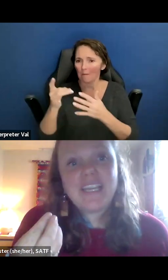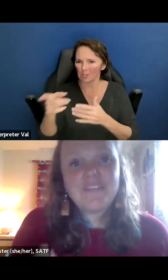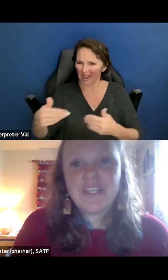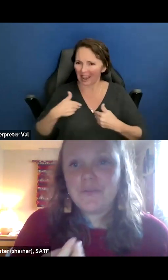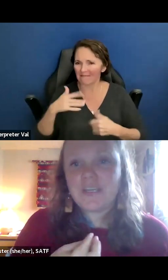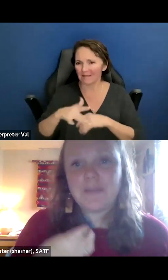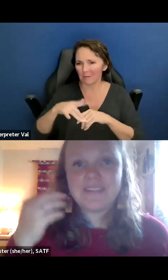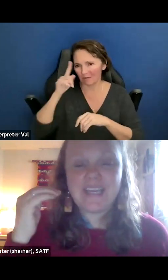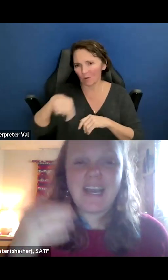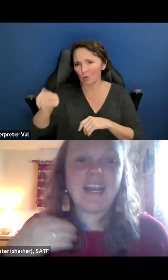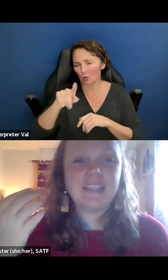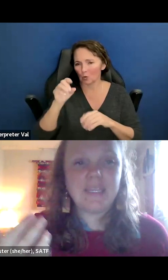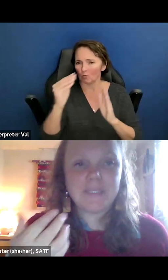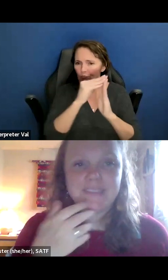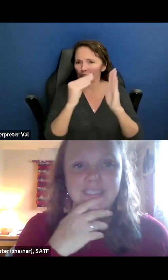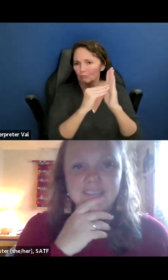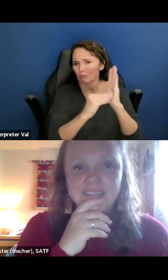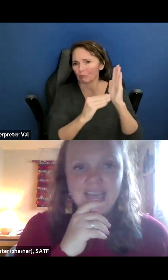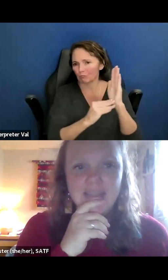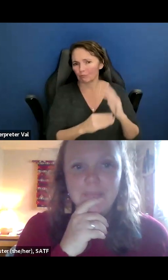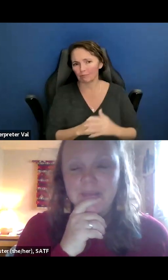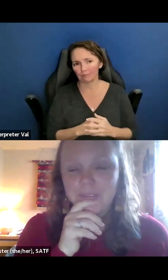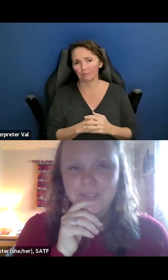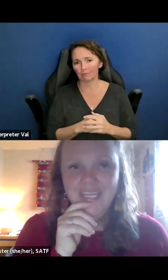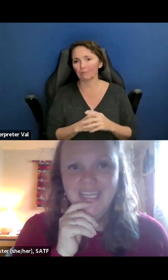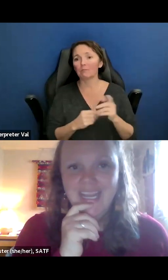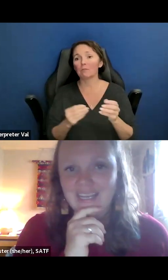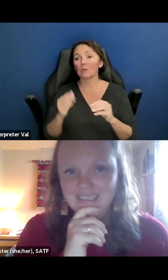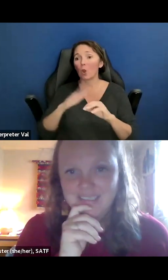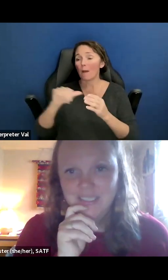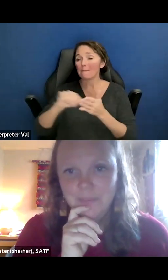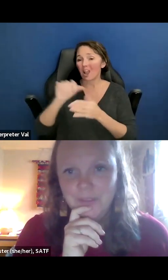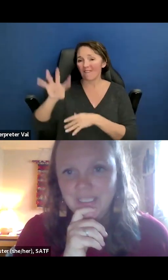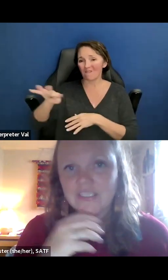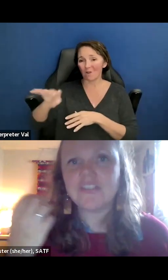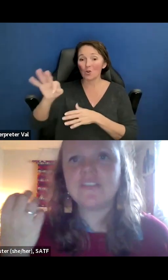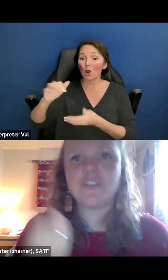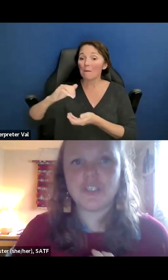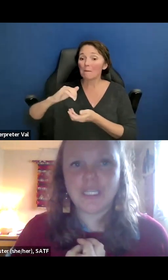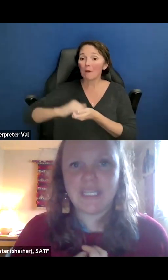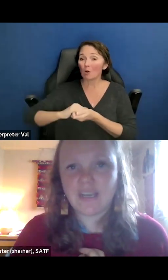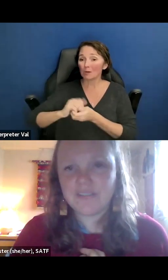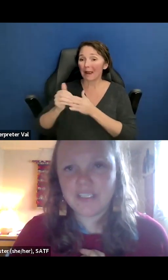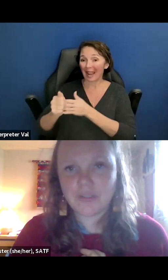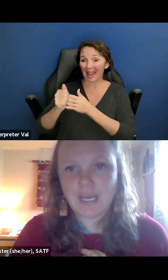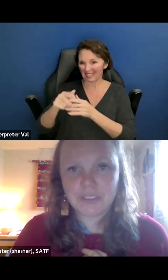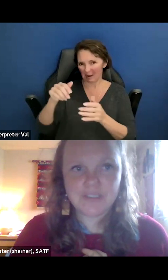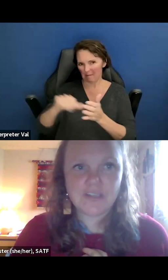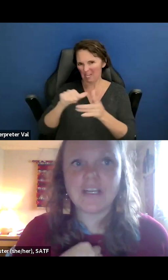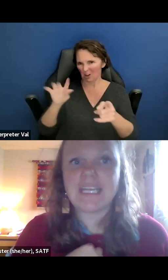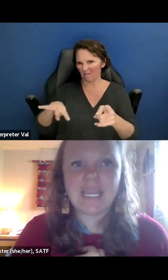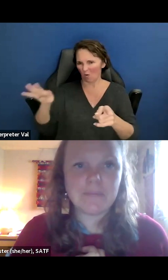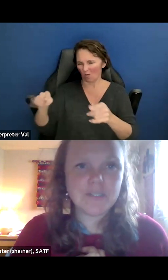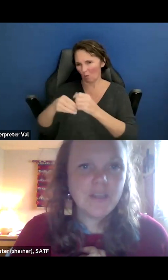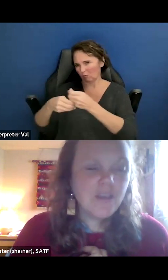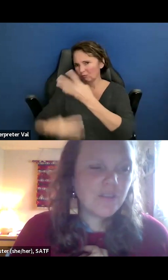including like FAQ documents that highlight places that people can access in the community, and then just ensuring that confidential options